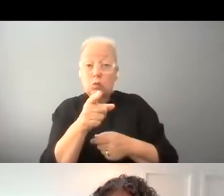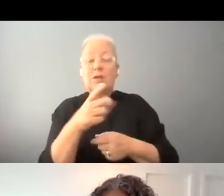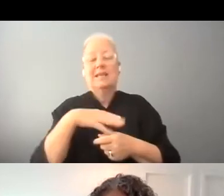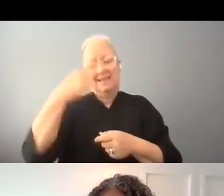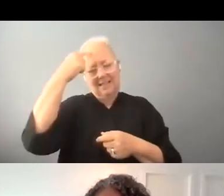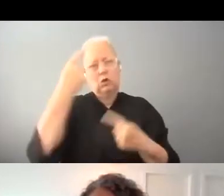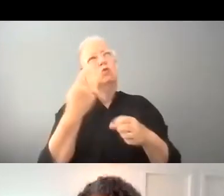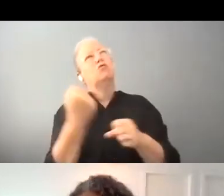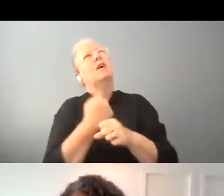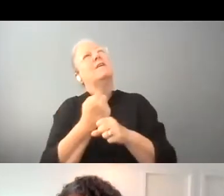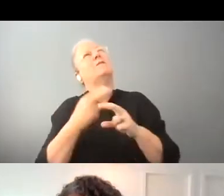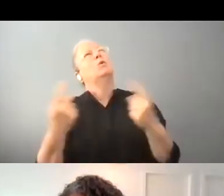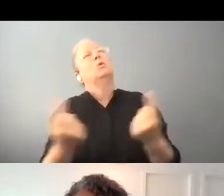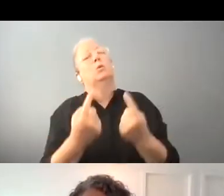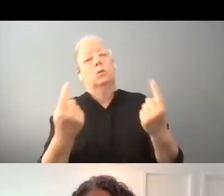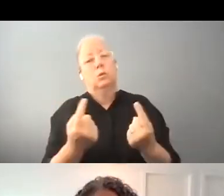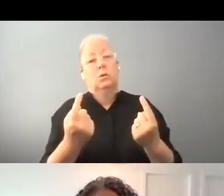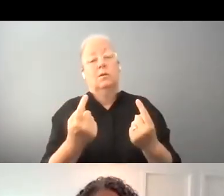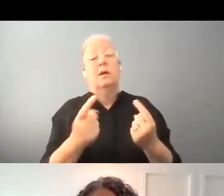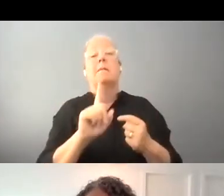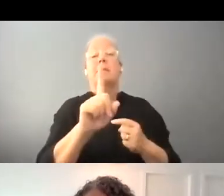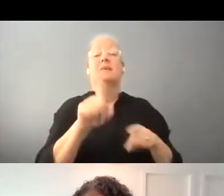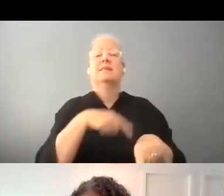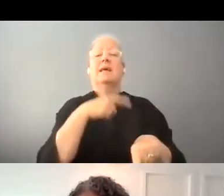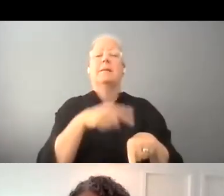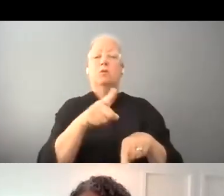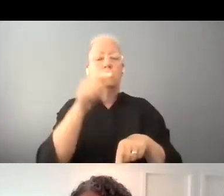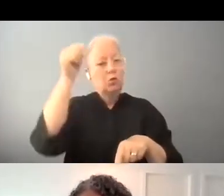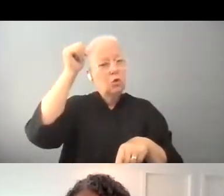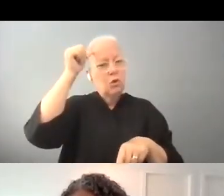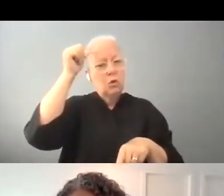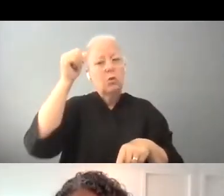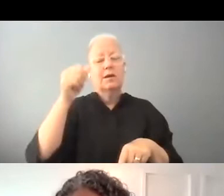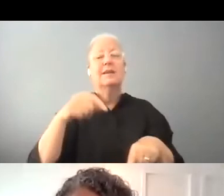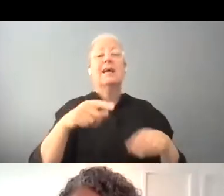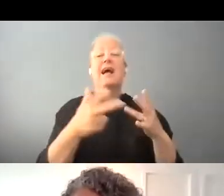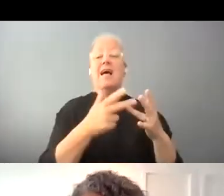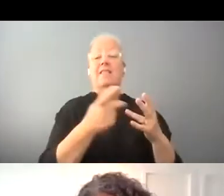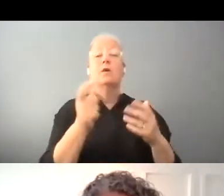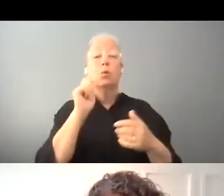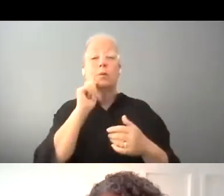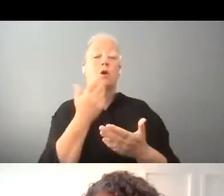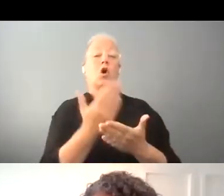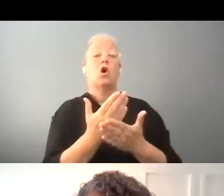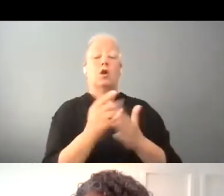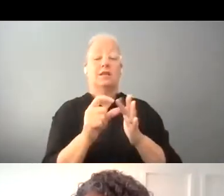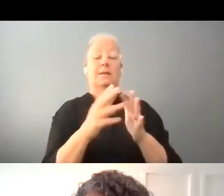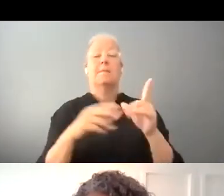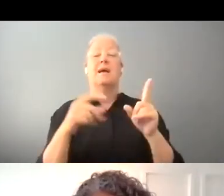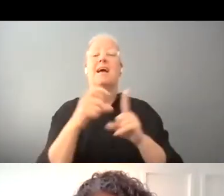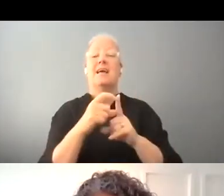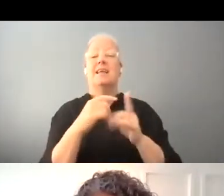bring us on that, whilst being aware a lot of different folks come to SBS On Demand and SBS and